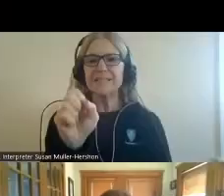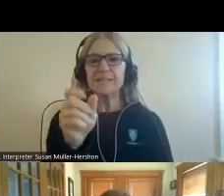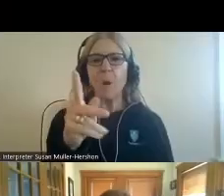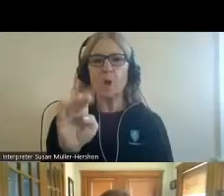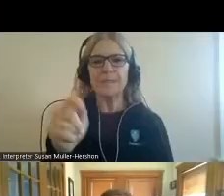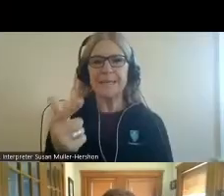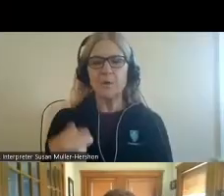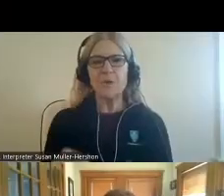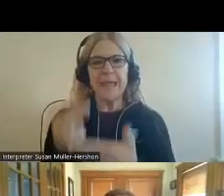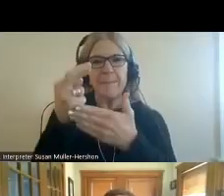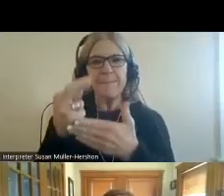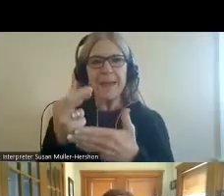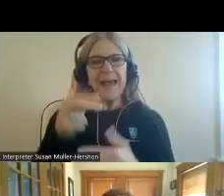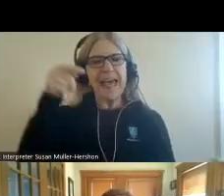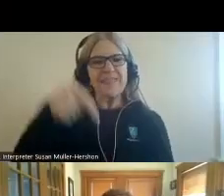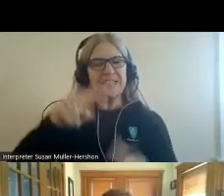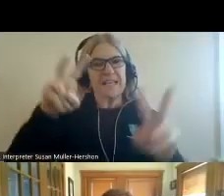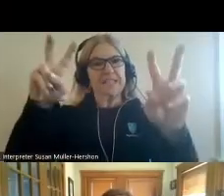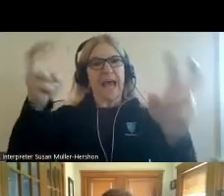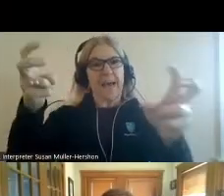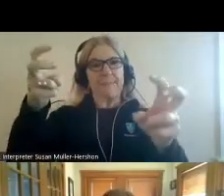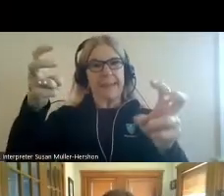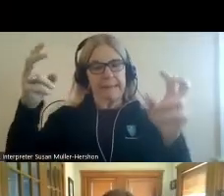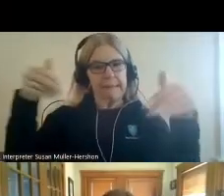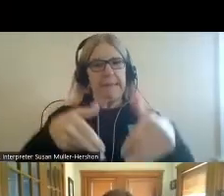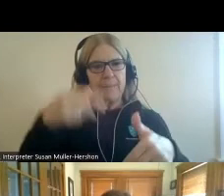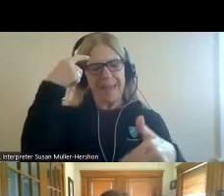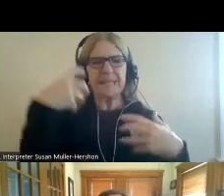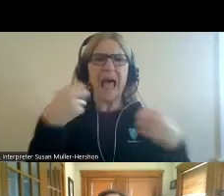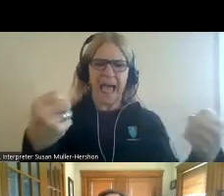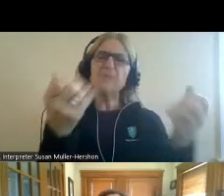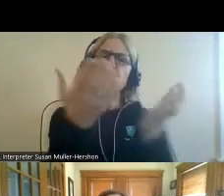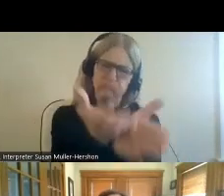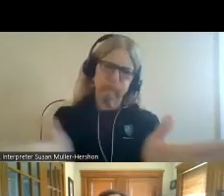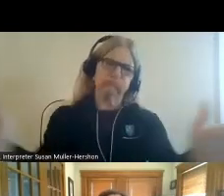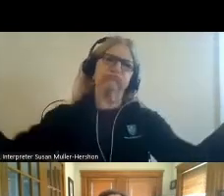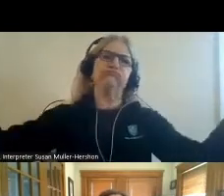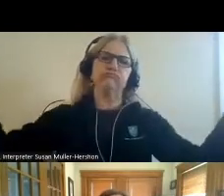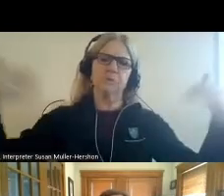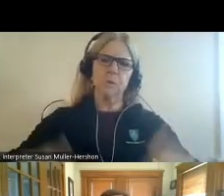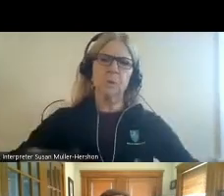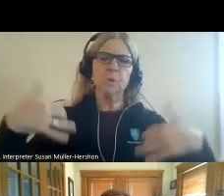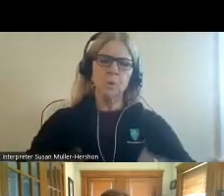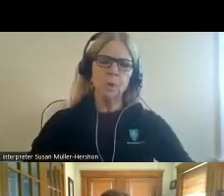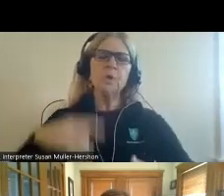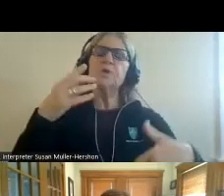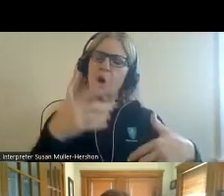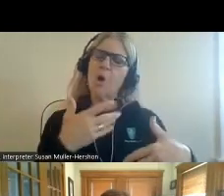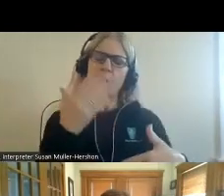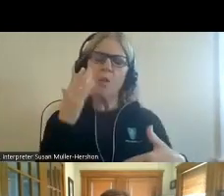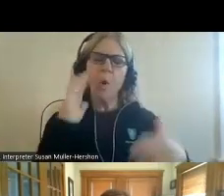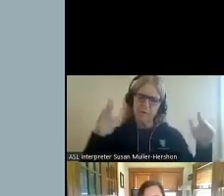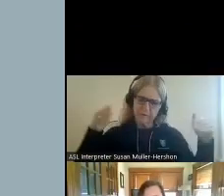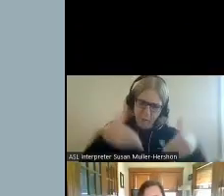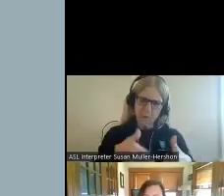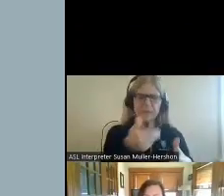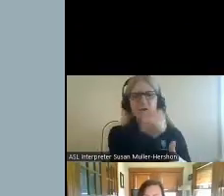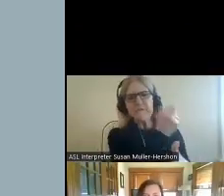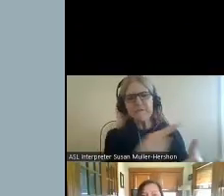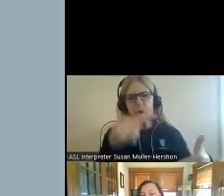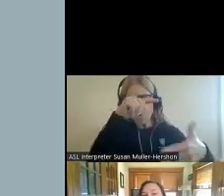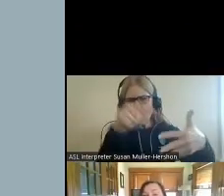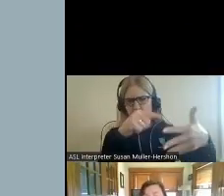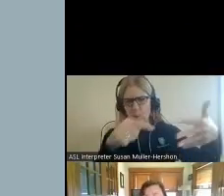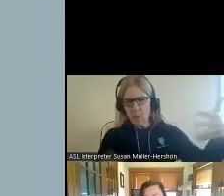Obviously, the topic of mental health is quite a large one. So I thought I would focus on a few areas that